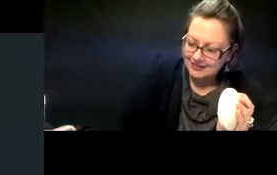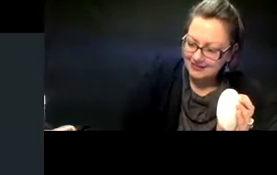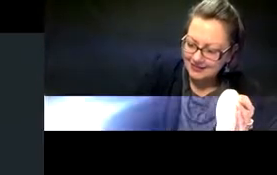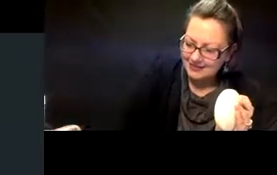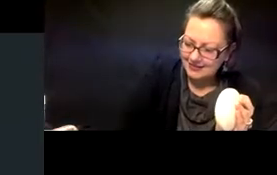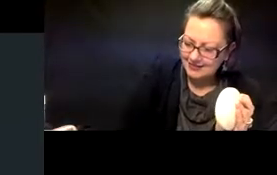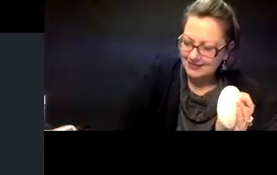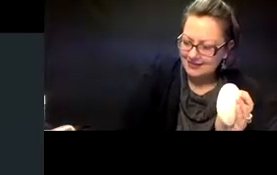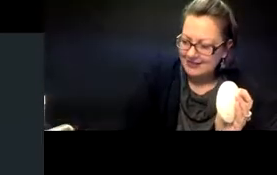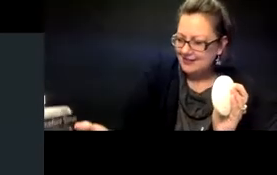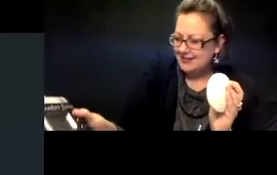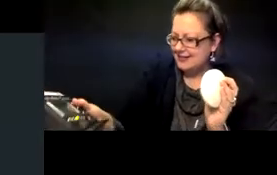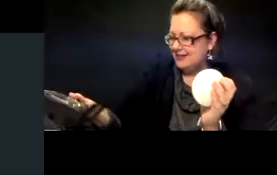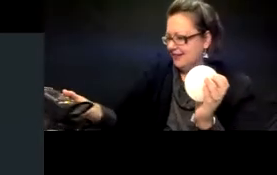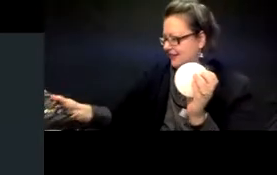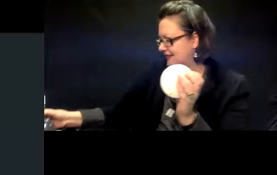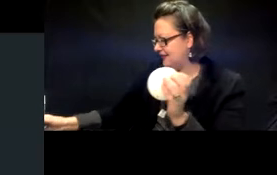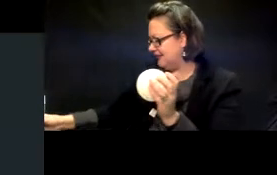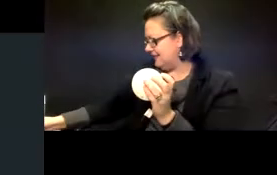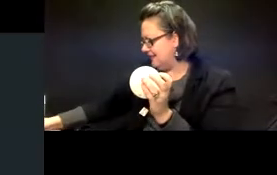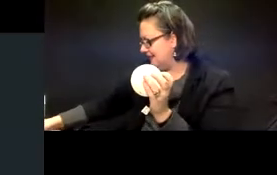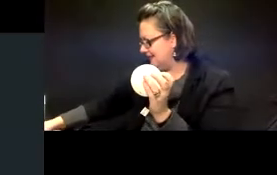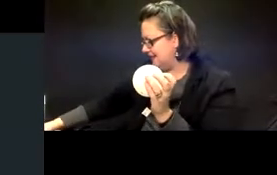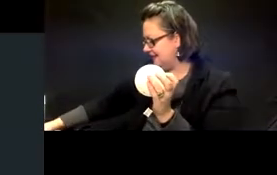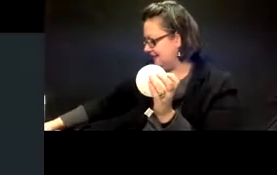Oh gosh, that's loud.